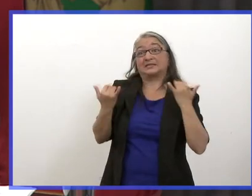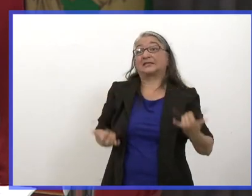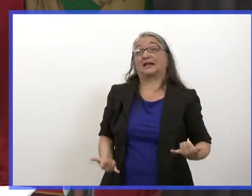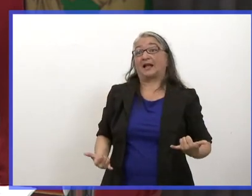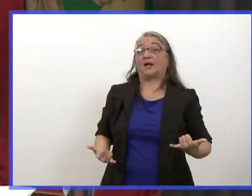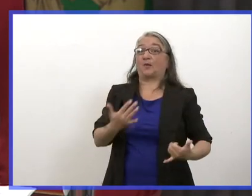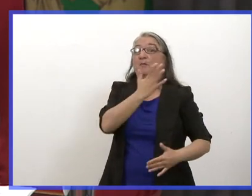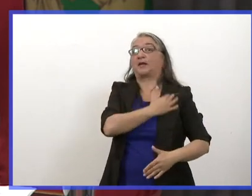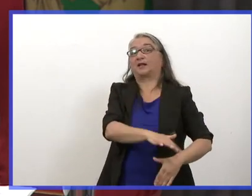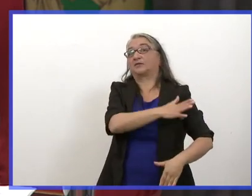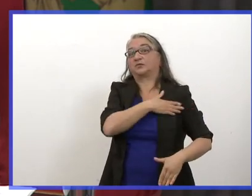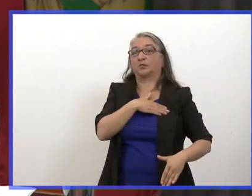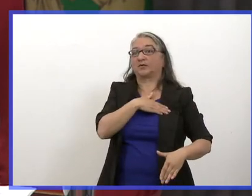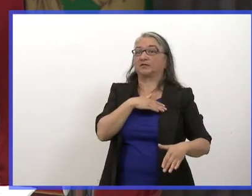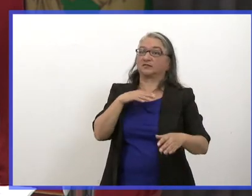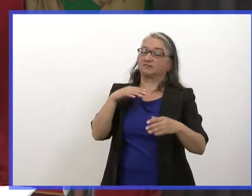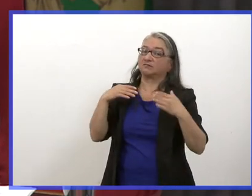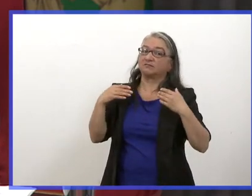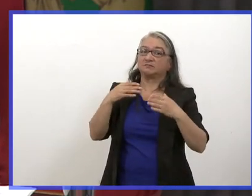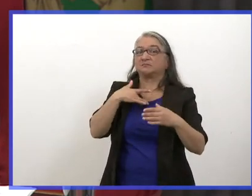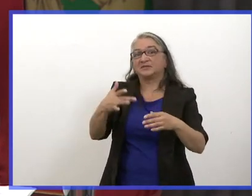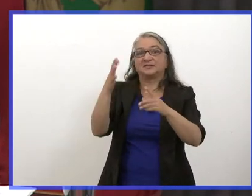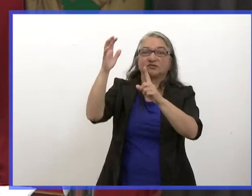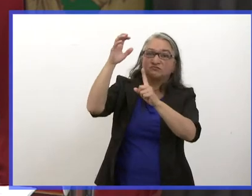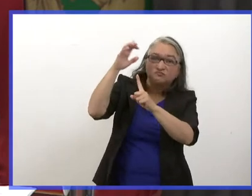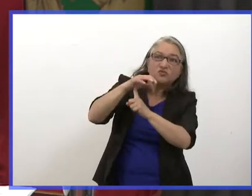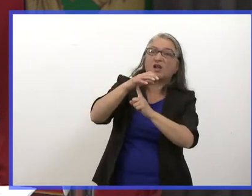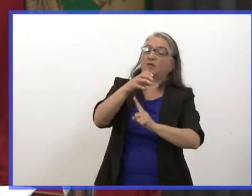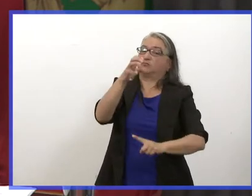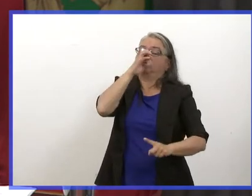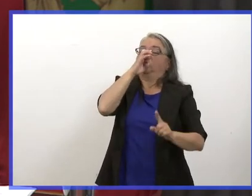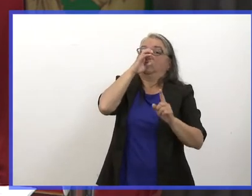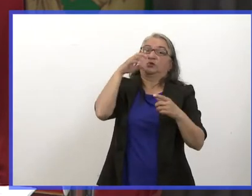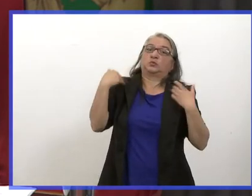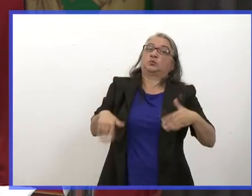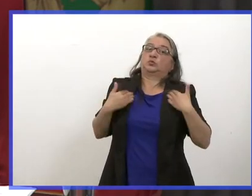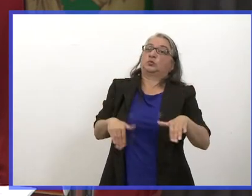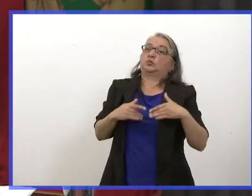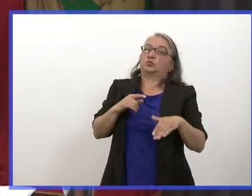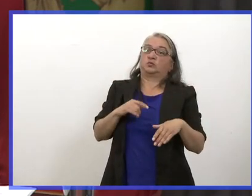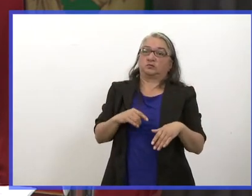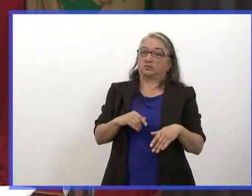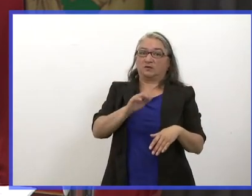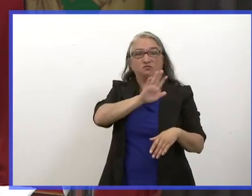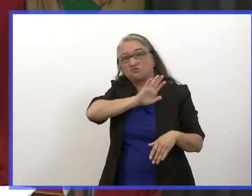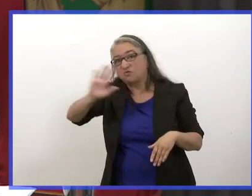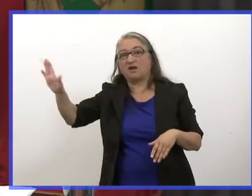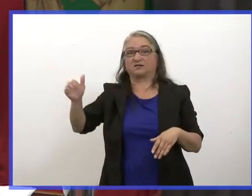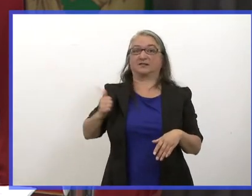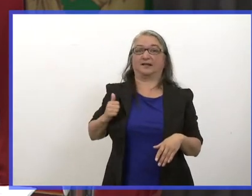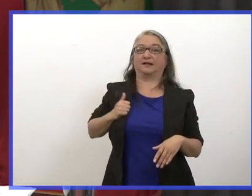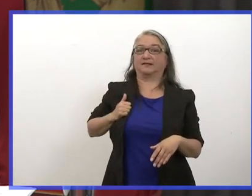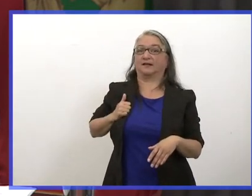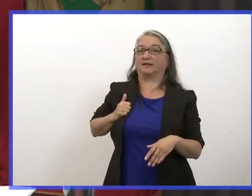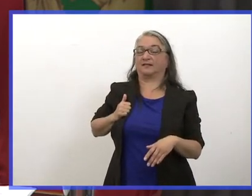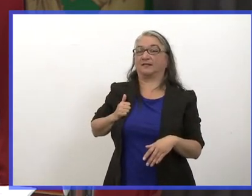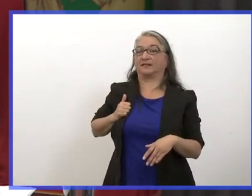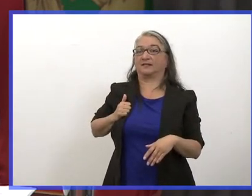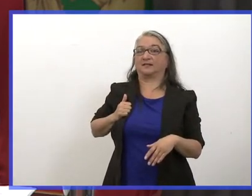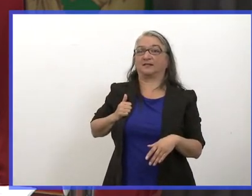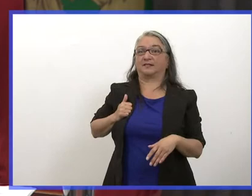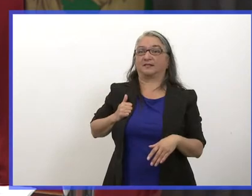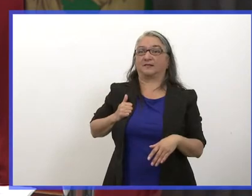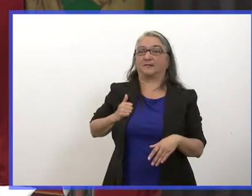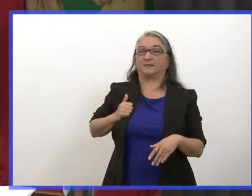those were strengthened over what were already very strong and arguably the most stringent restrictions in Canada